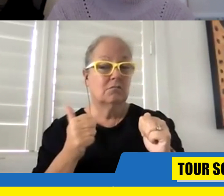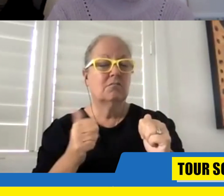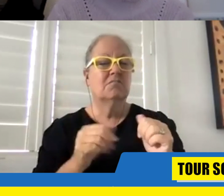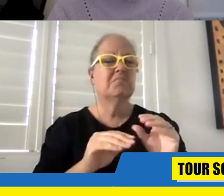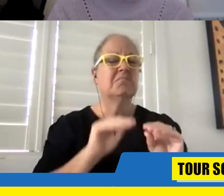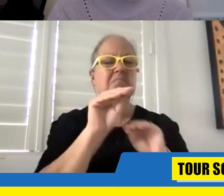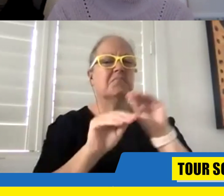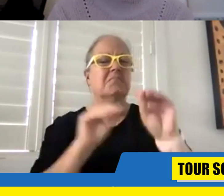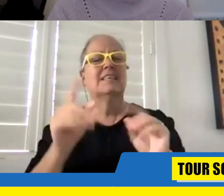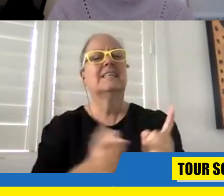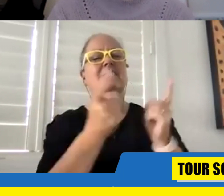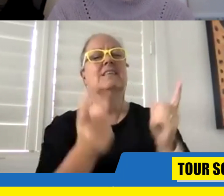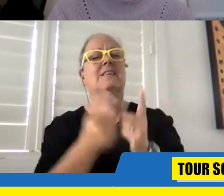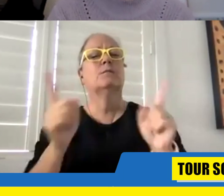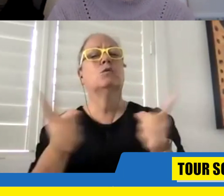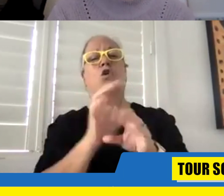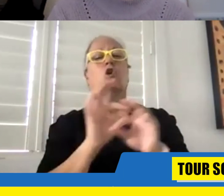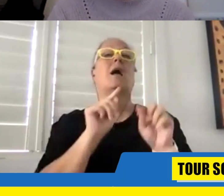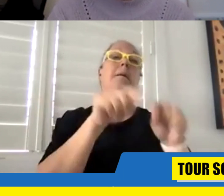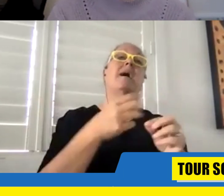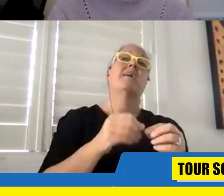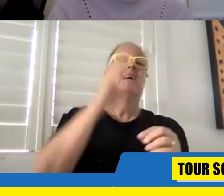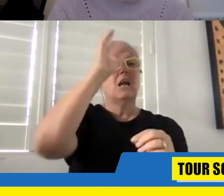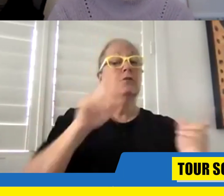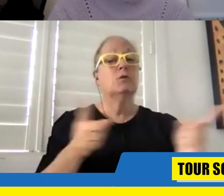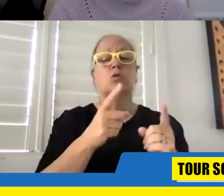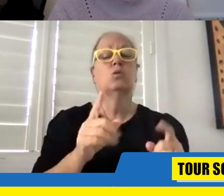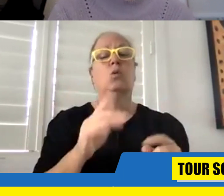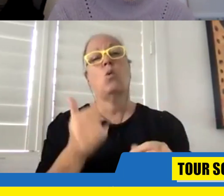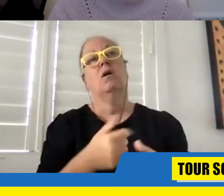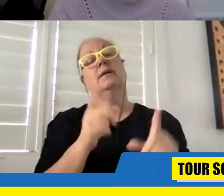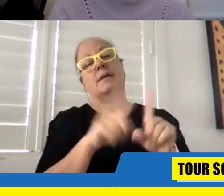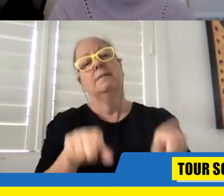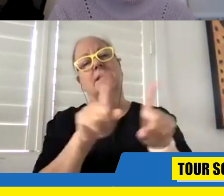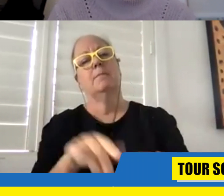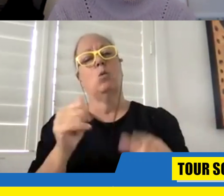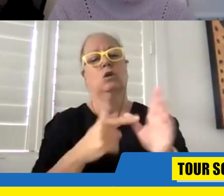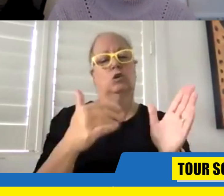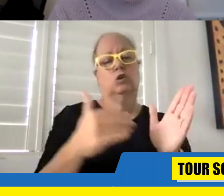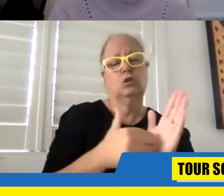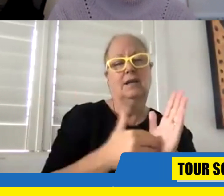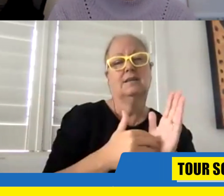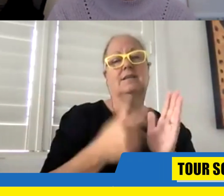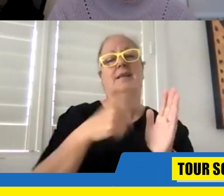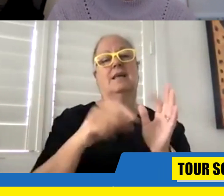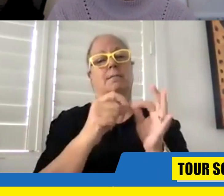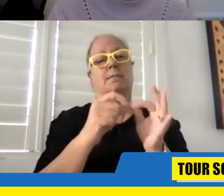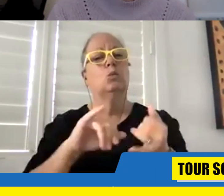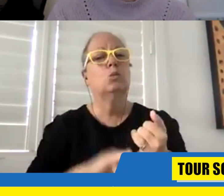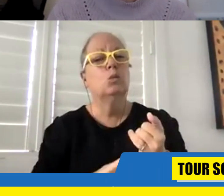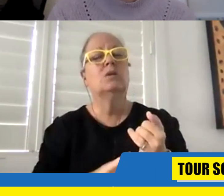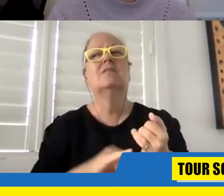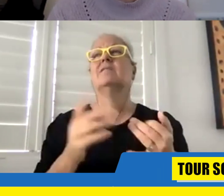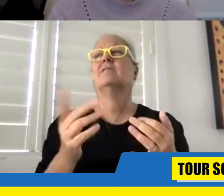music. So it wasn't, you weren't going to come every week and get country music. You weren't going to come every week and get jazz and blues. You weren't going to come every week and get, you know,